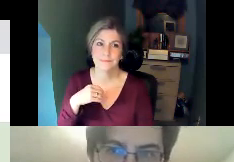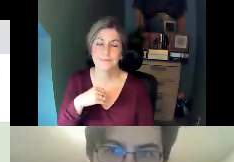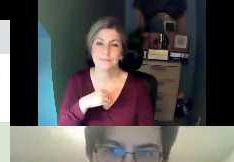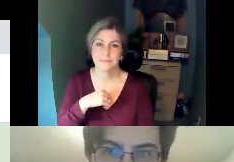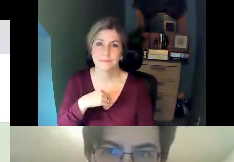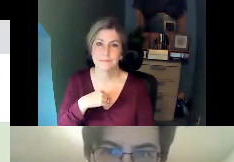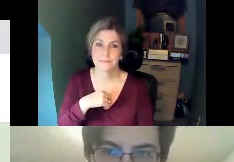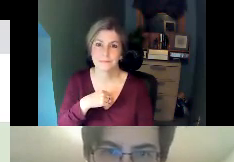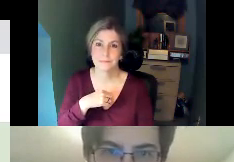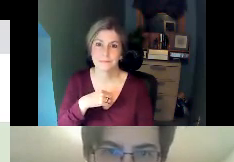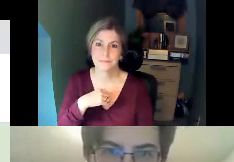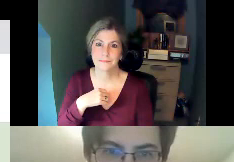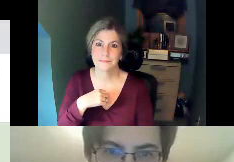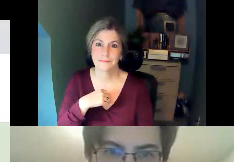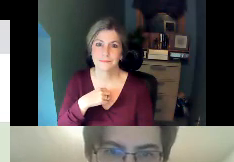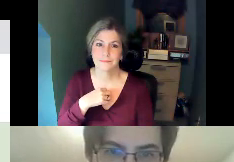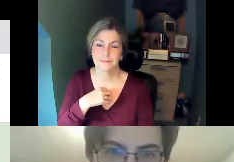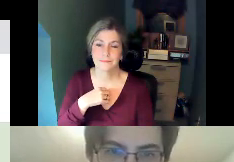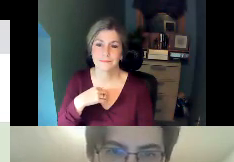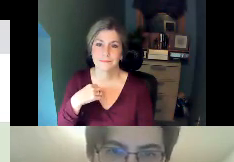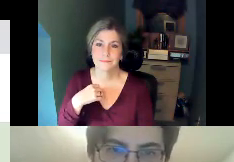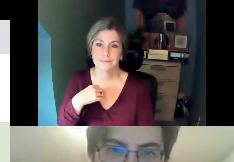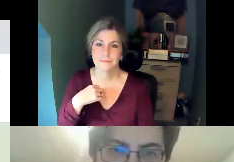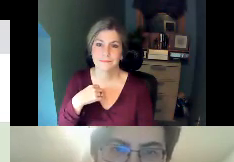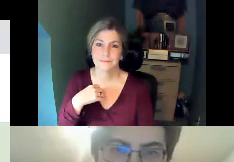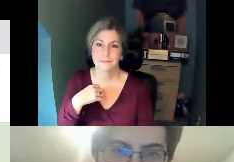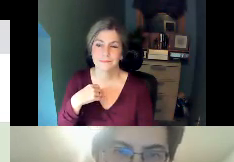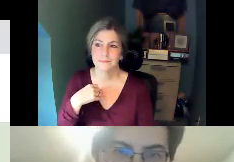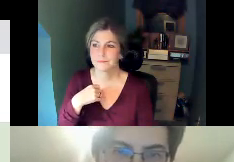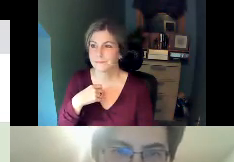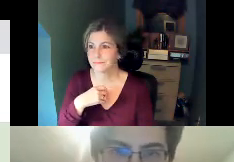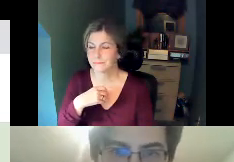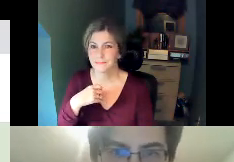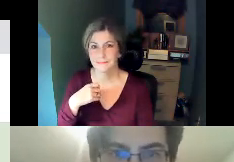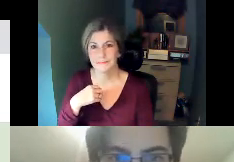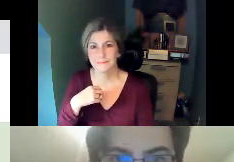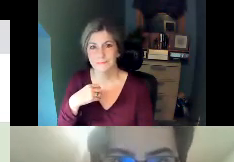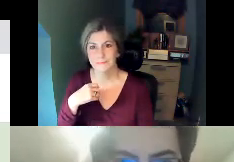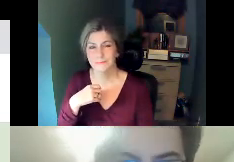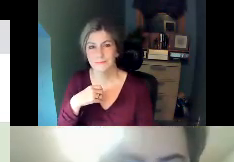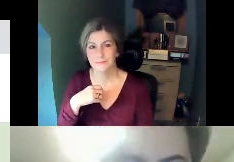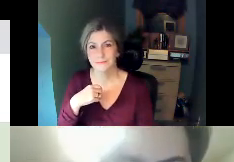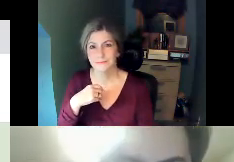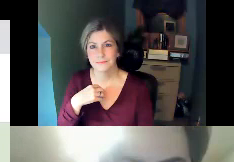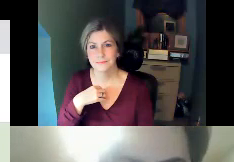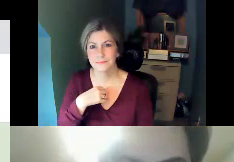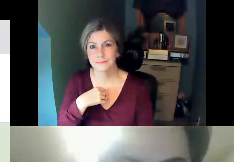send some information to the FSA ID help desk to do that. We facilitated students in doing that before as well.